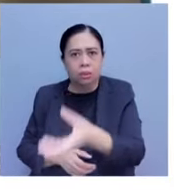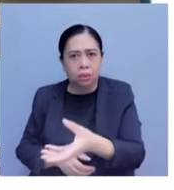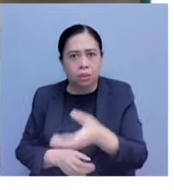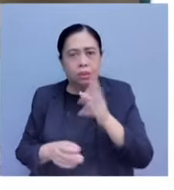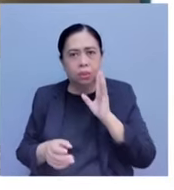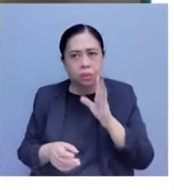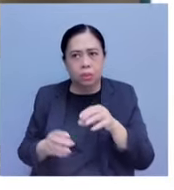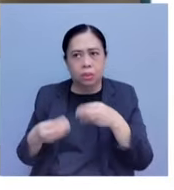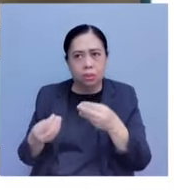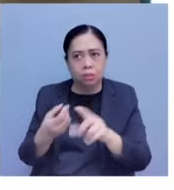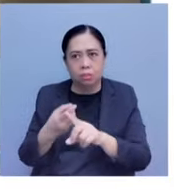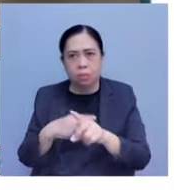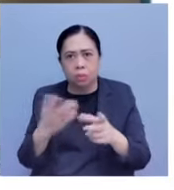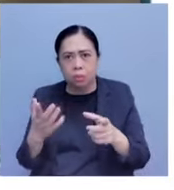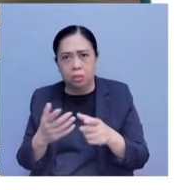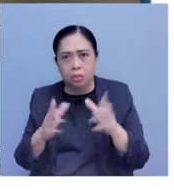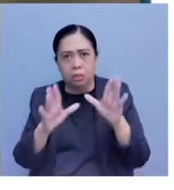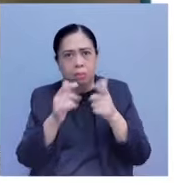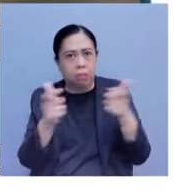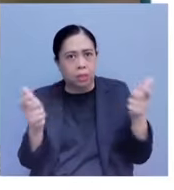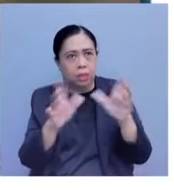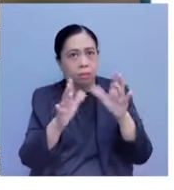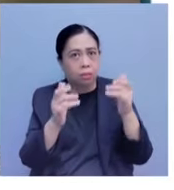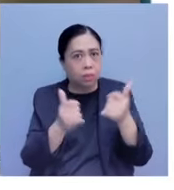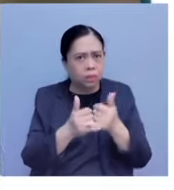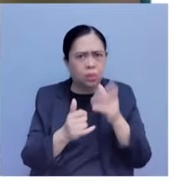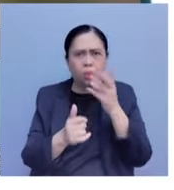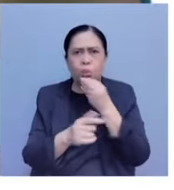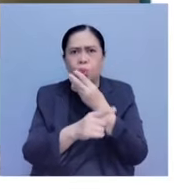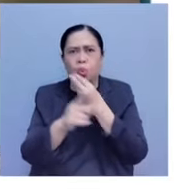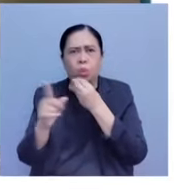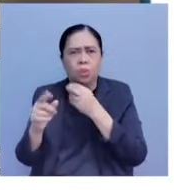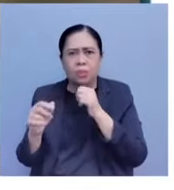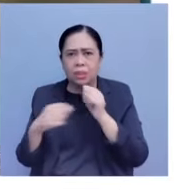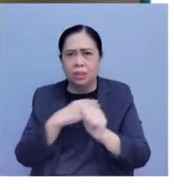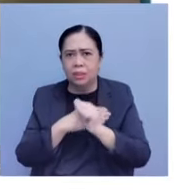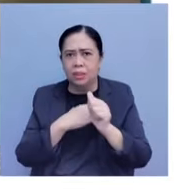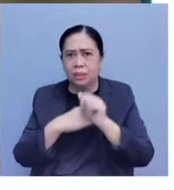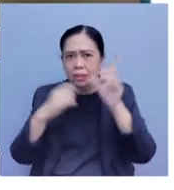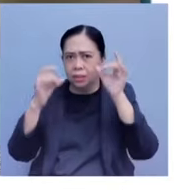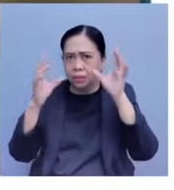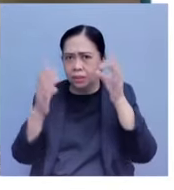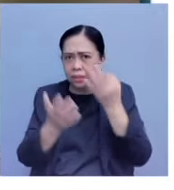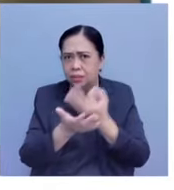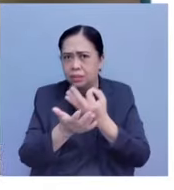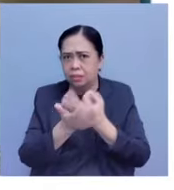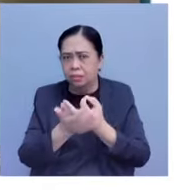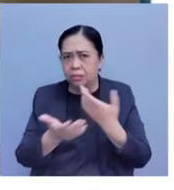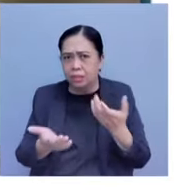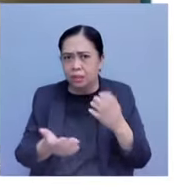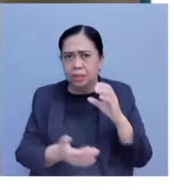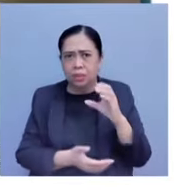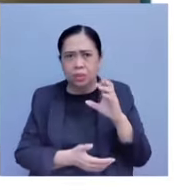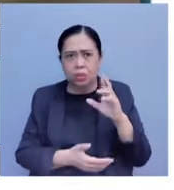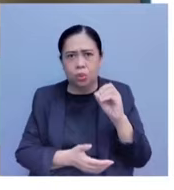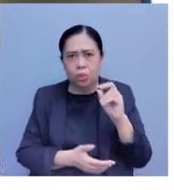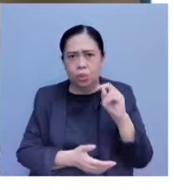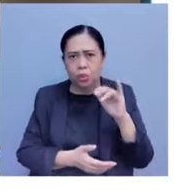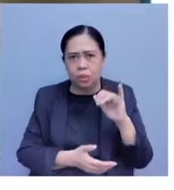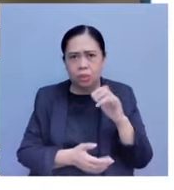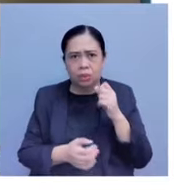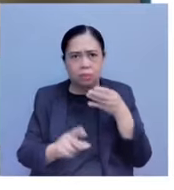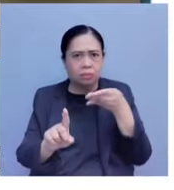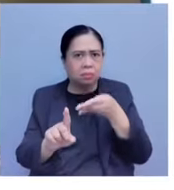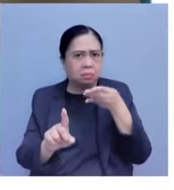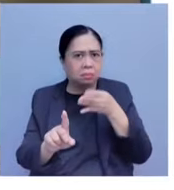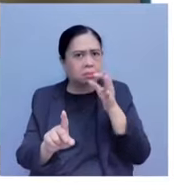If they will be coming from big corporations, wouldn't this endanger the funds to be used in cronyism or to favor